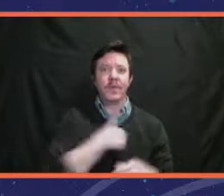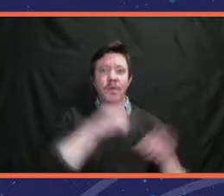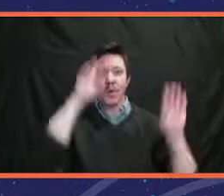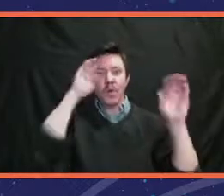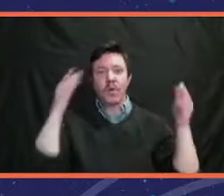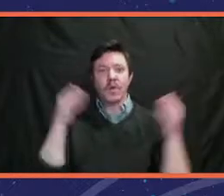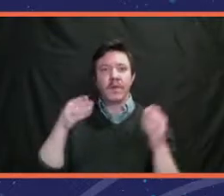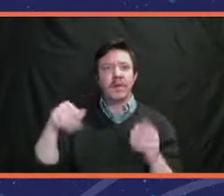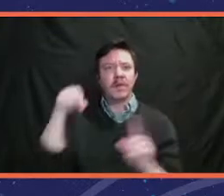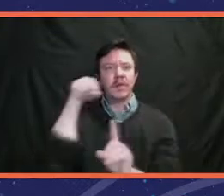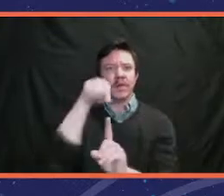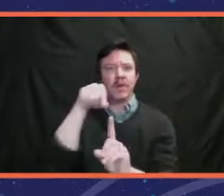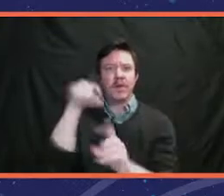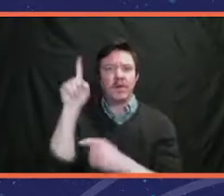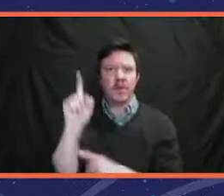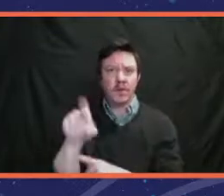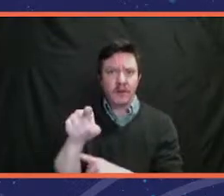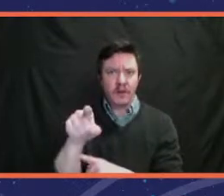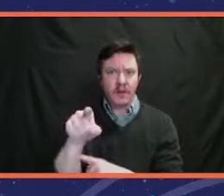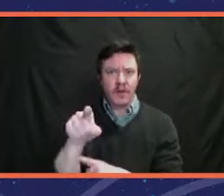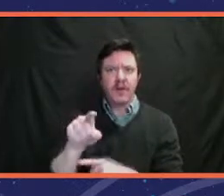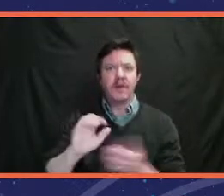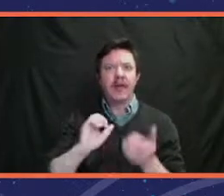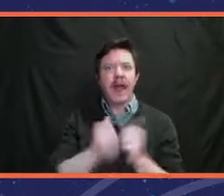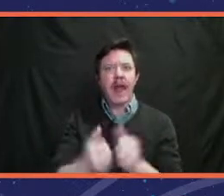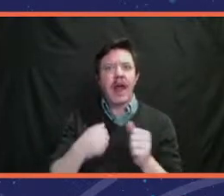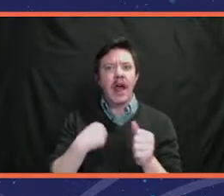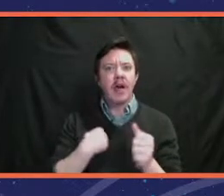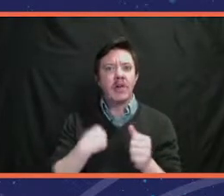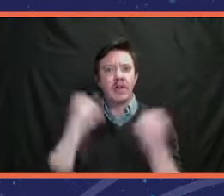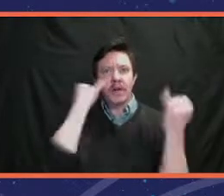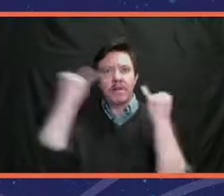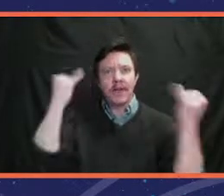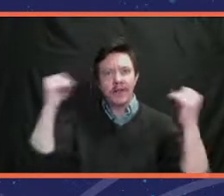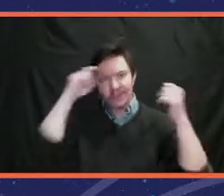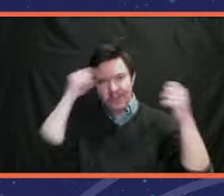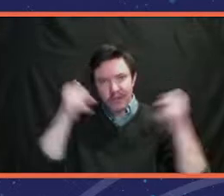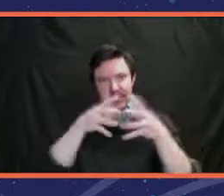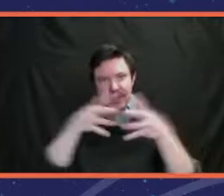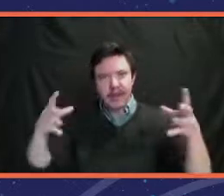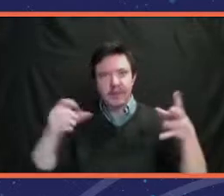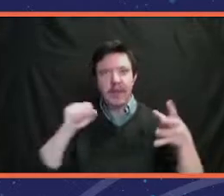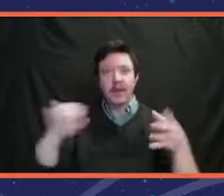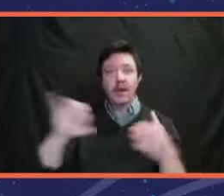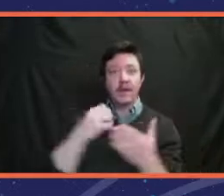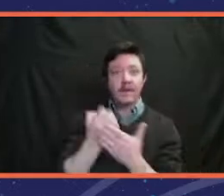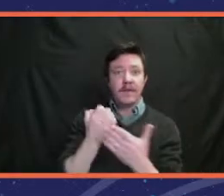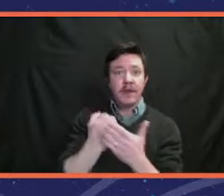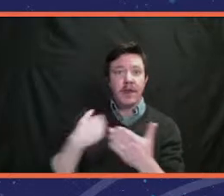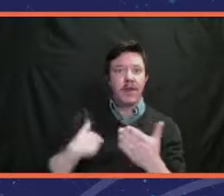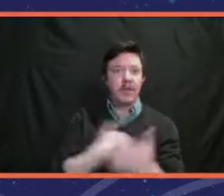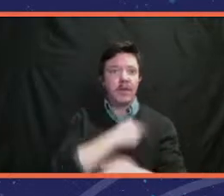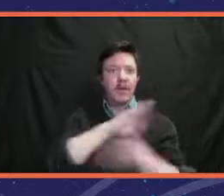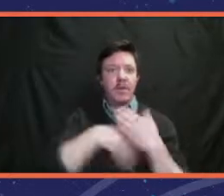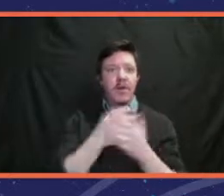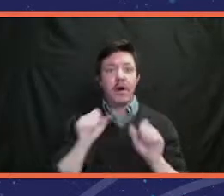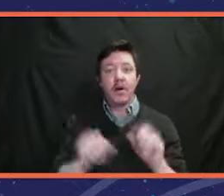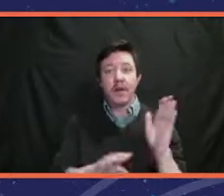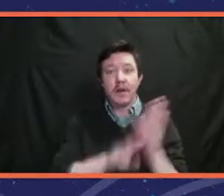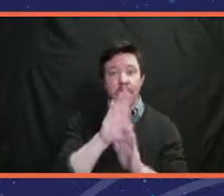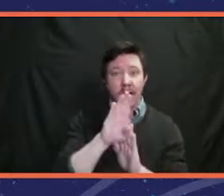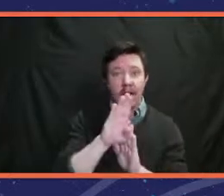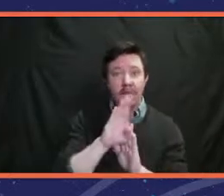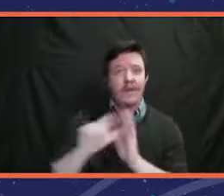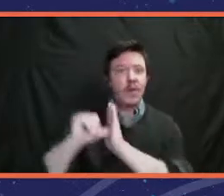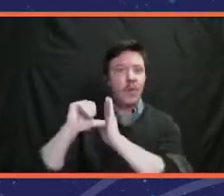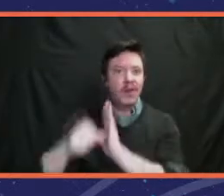question of how can we expand our imagination of an economy where we all can thrive while spotlighting examples